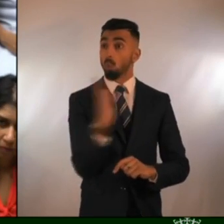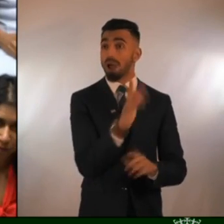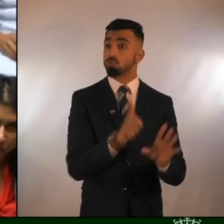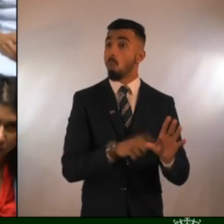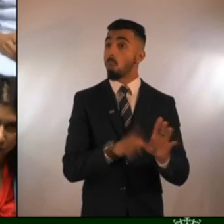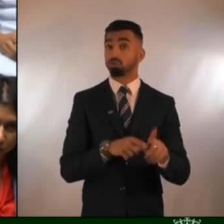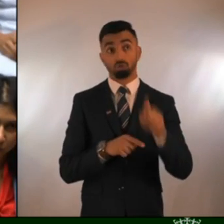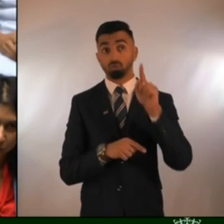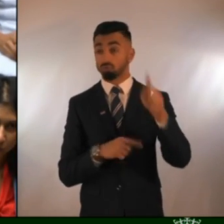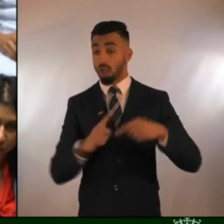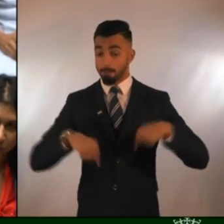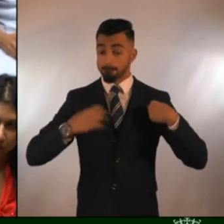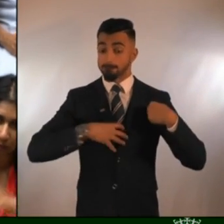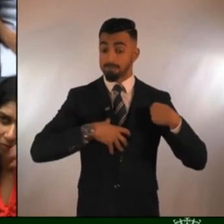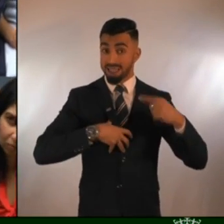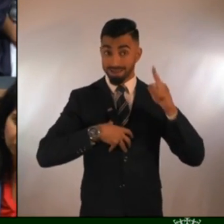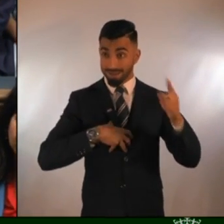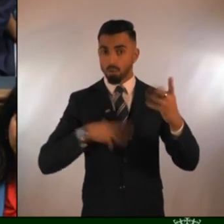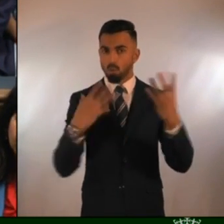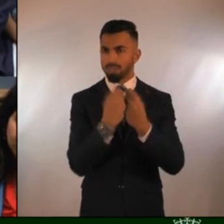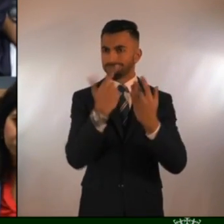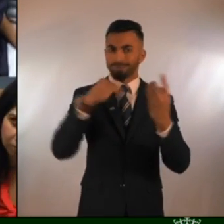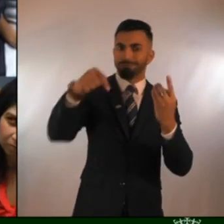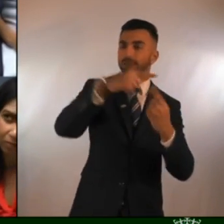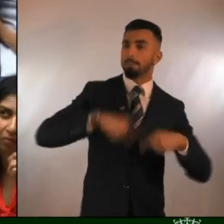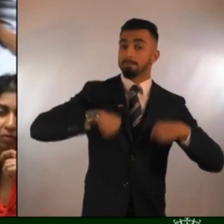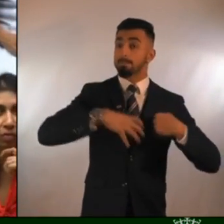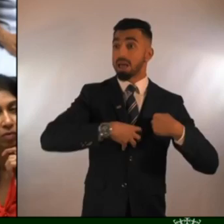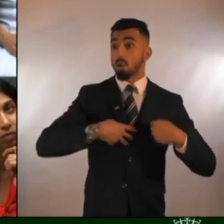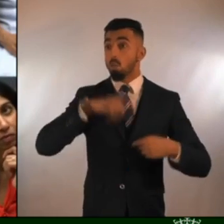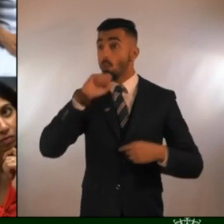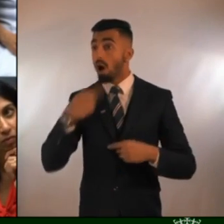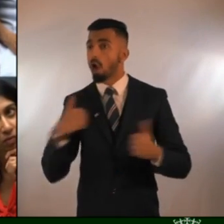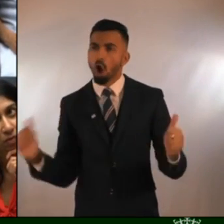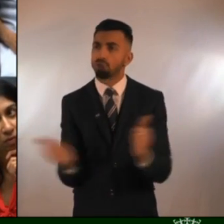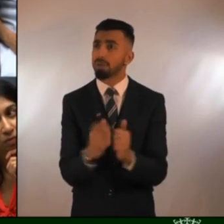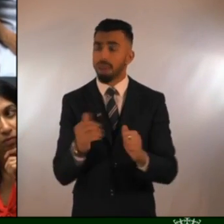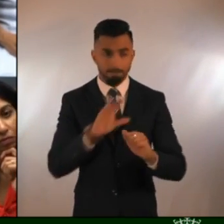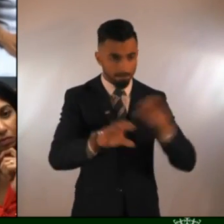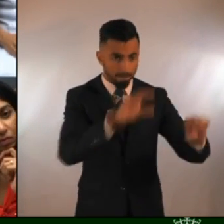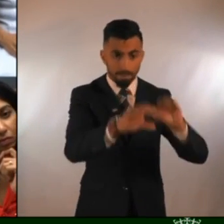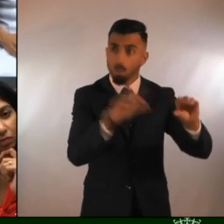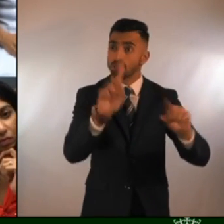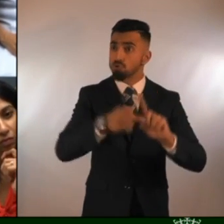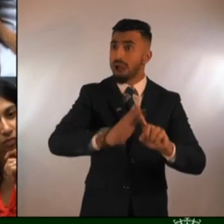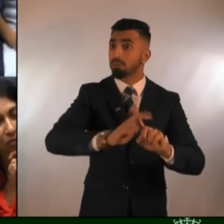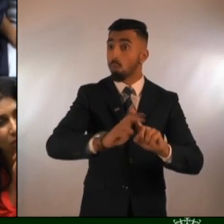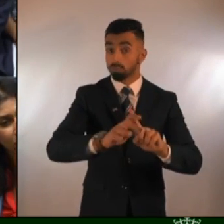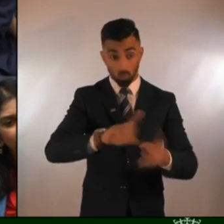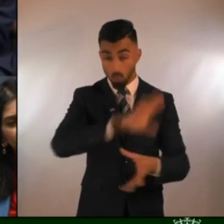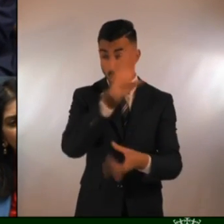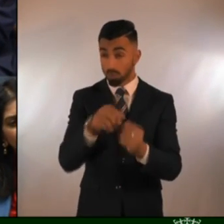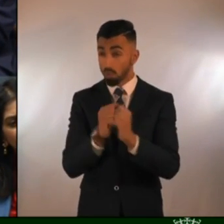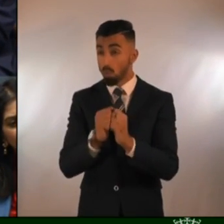with the 7 other Metro mayors, get new London-style funding settlements worth £4.2 billion.